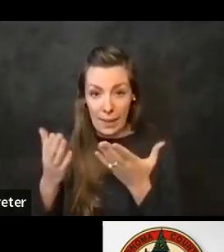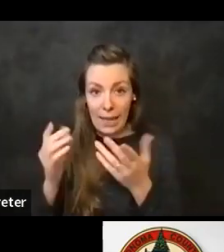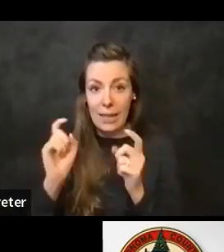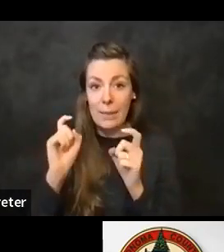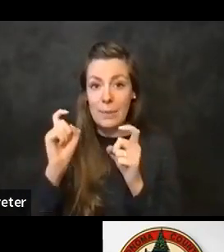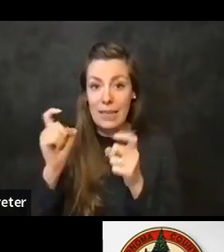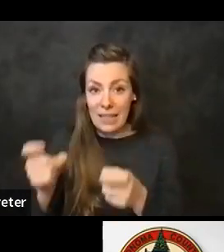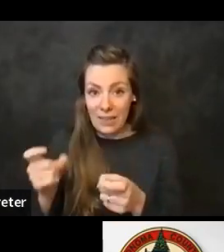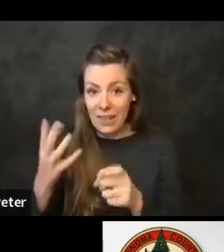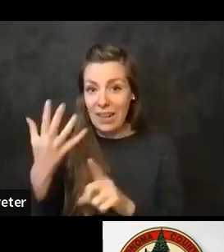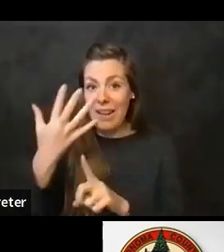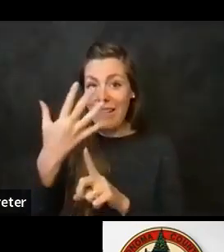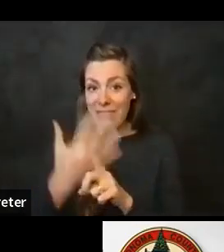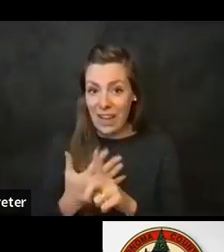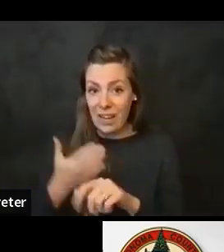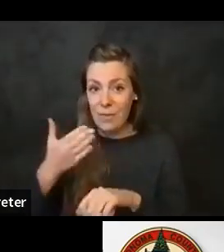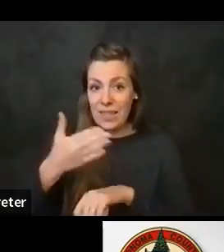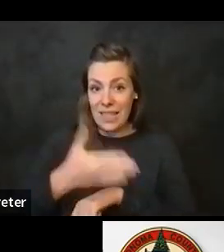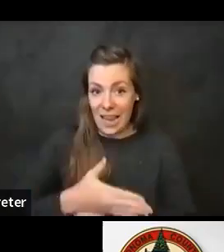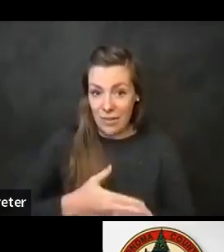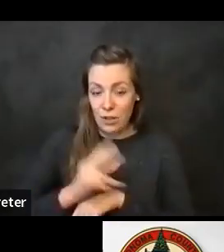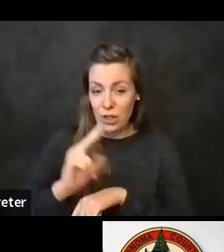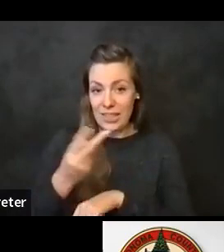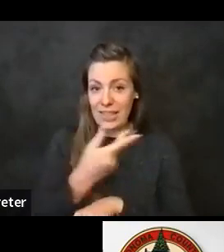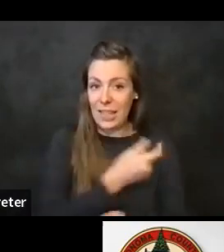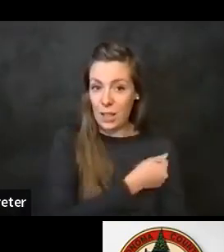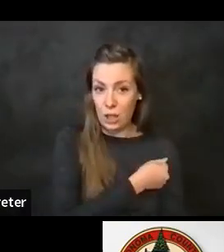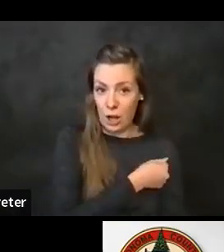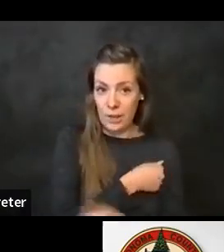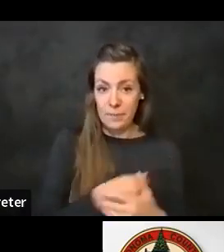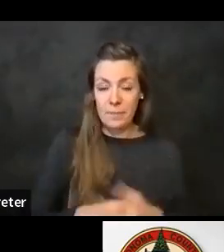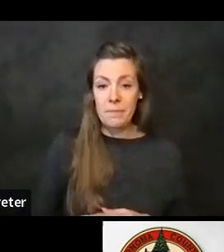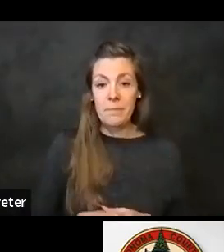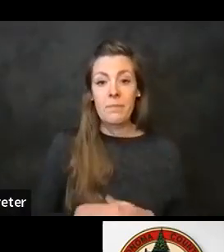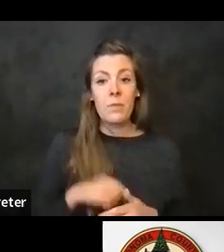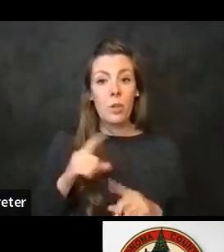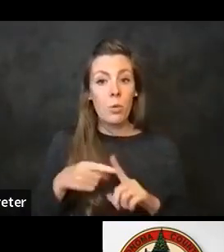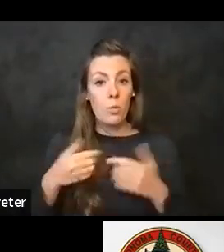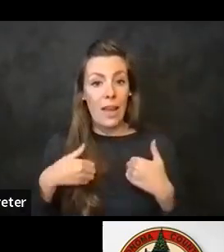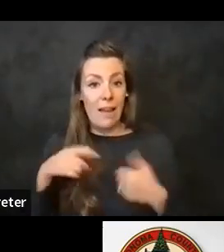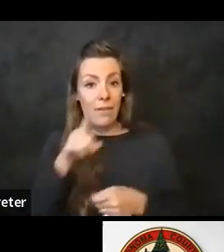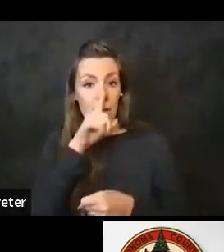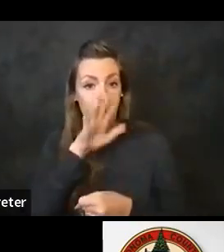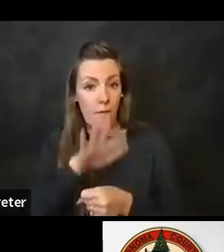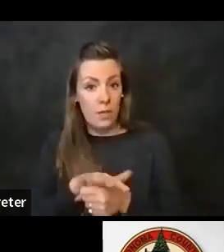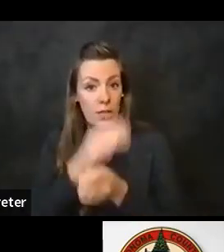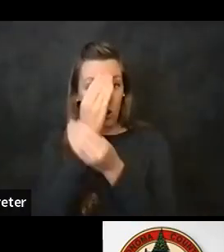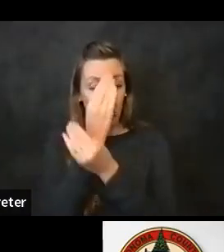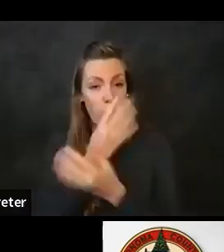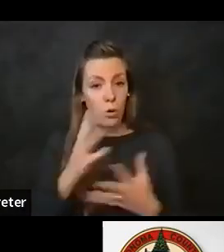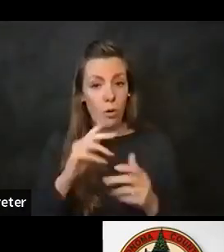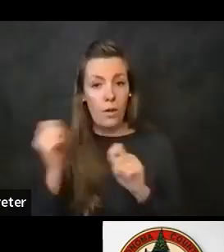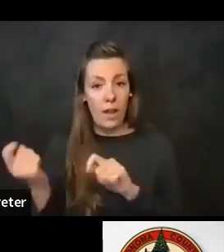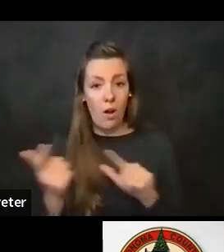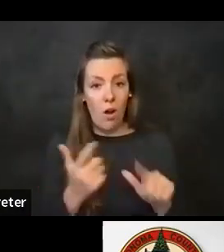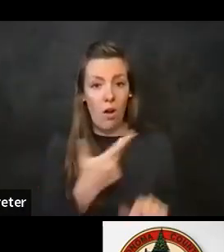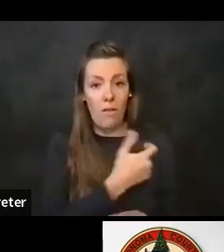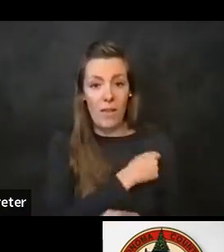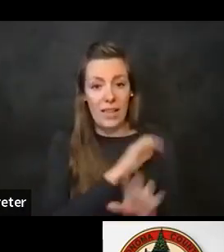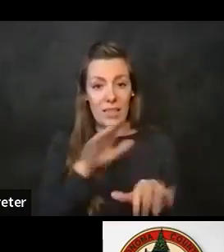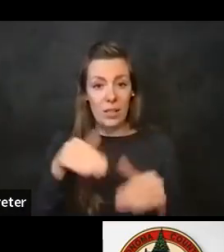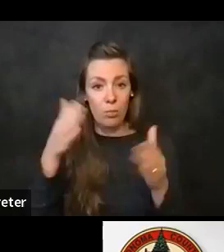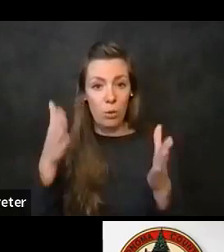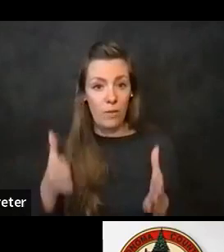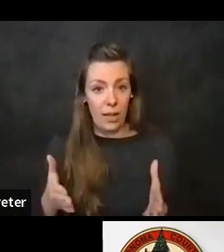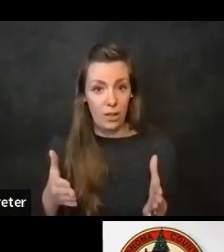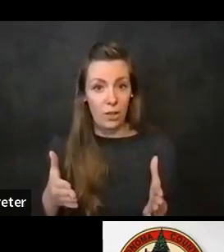5 months after the primary series is completed. Once we have confirmation of this, we will notify all vaccine providers in the county of